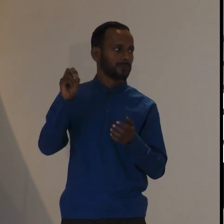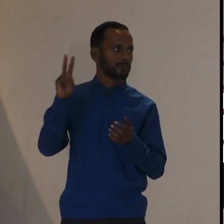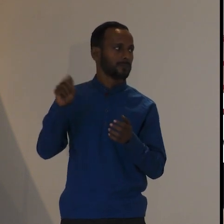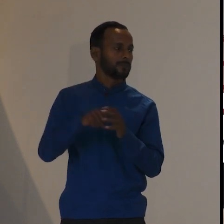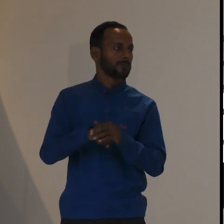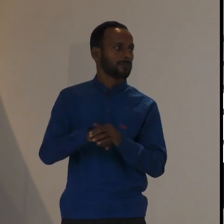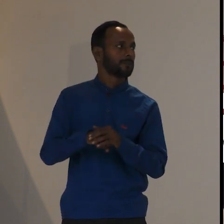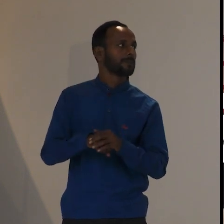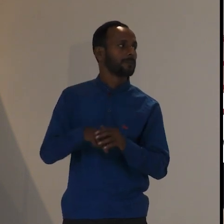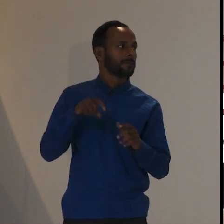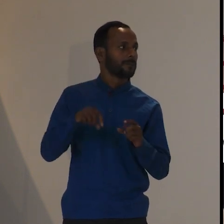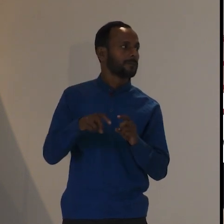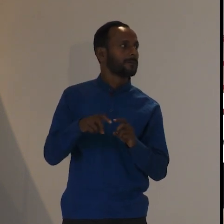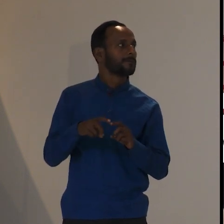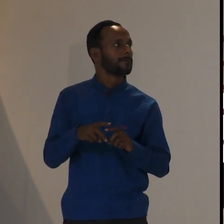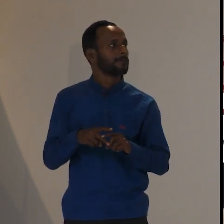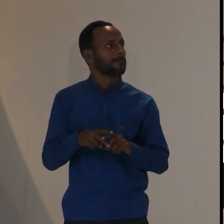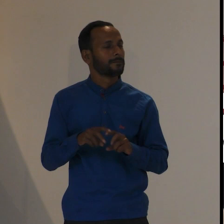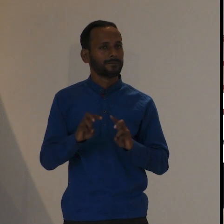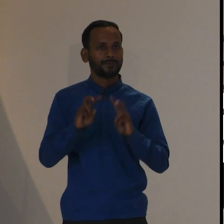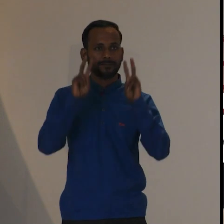fresh blood at the museum.